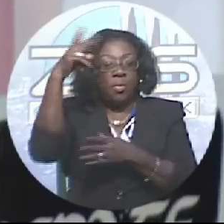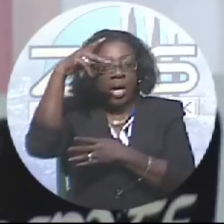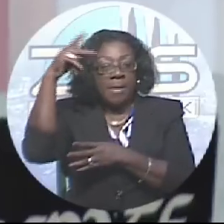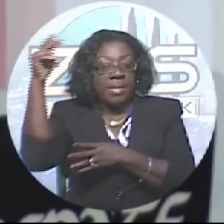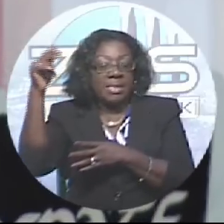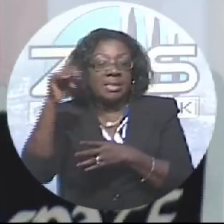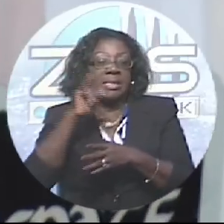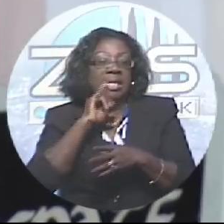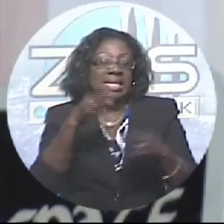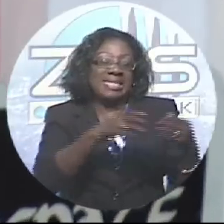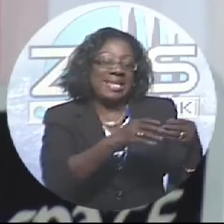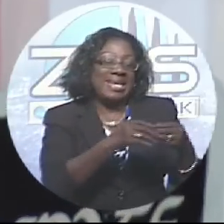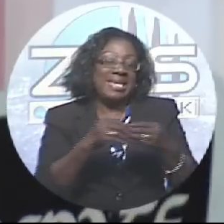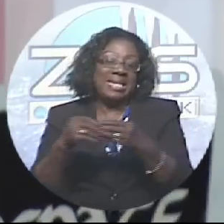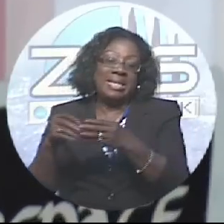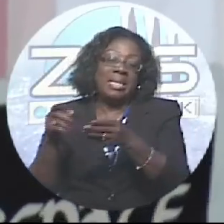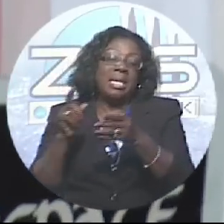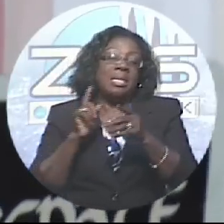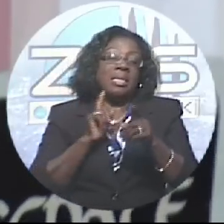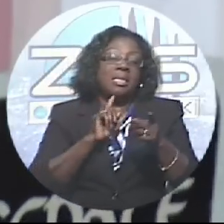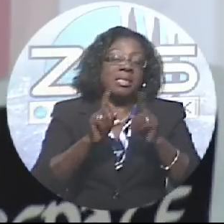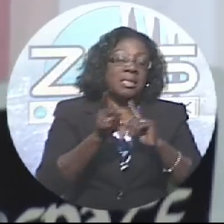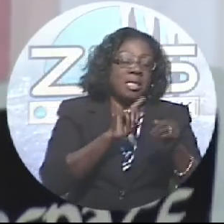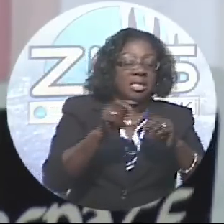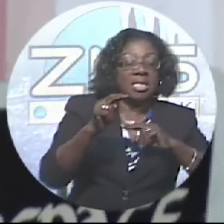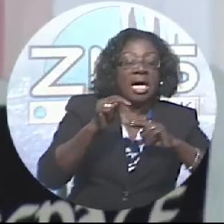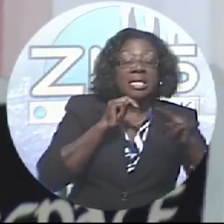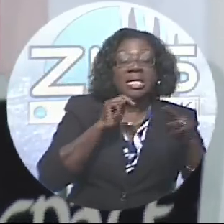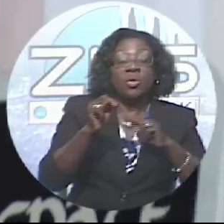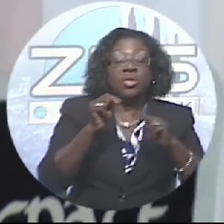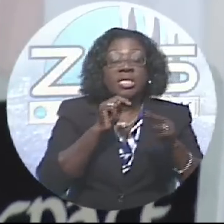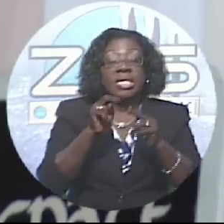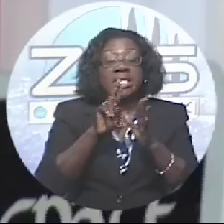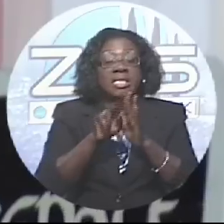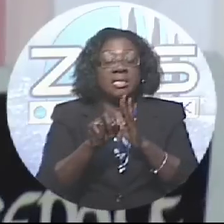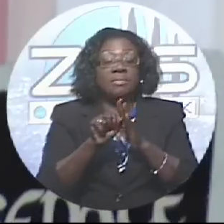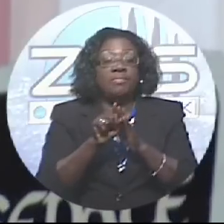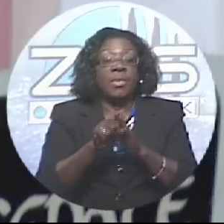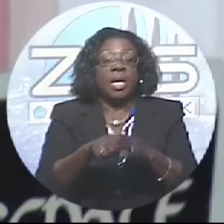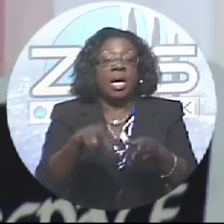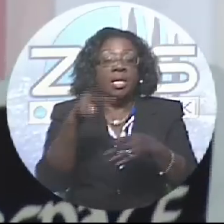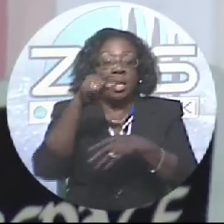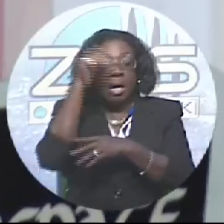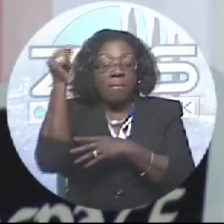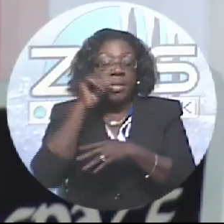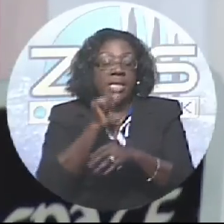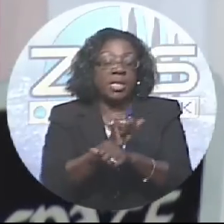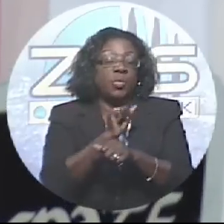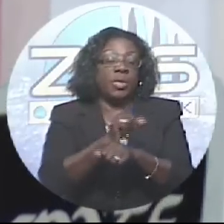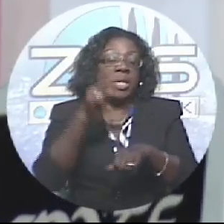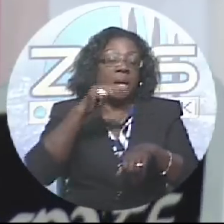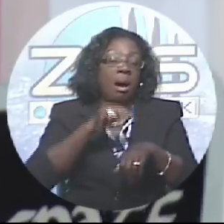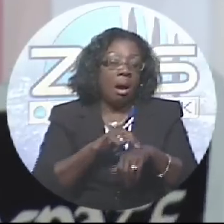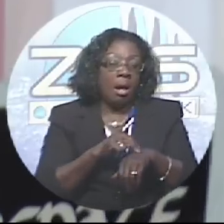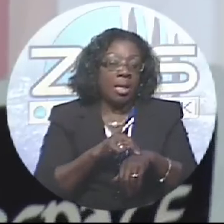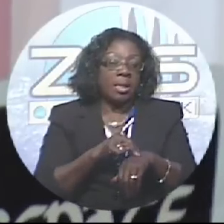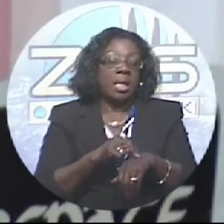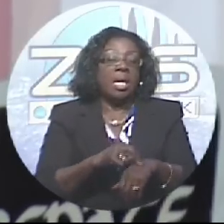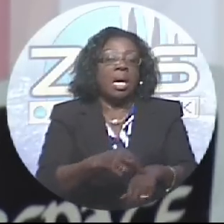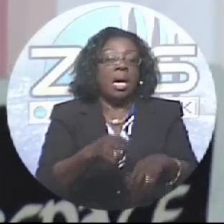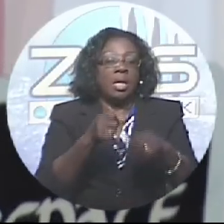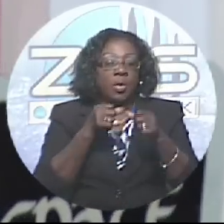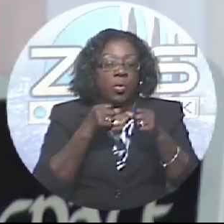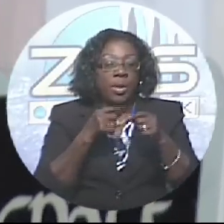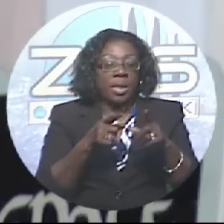Minister is leading the charge in this matter, and the government is working expeditiously, assiduously, and very, very